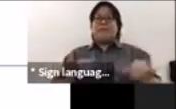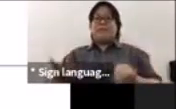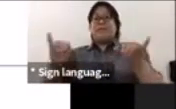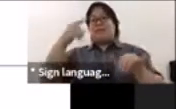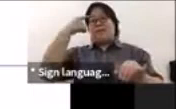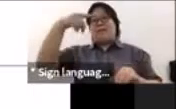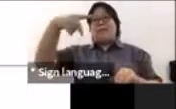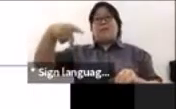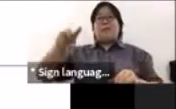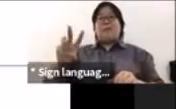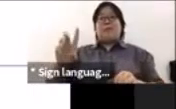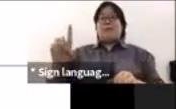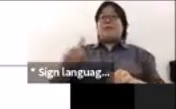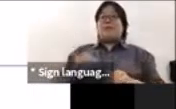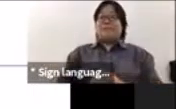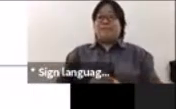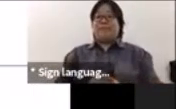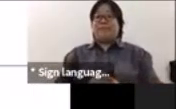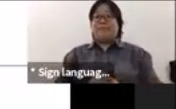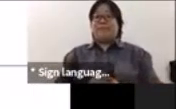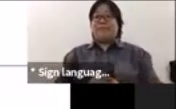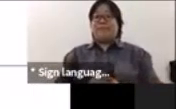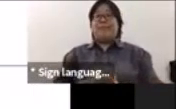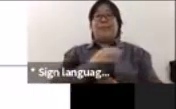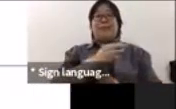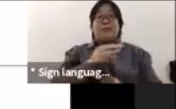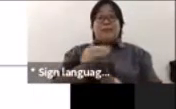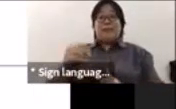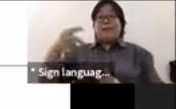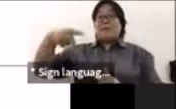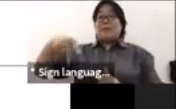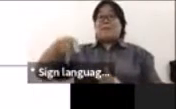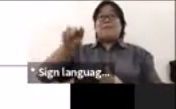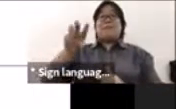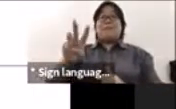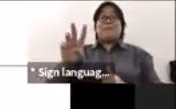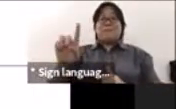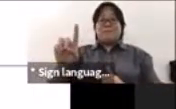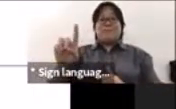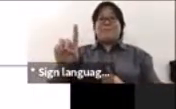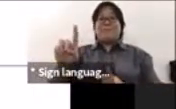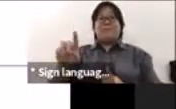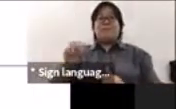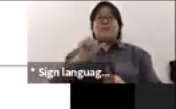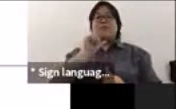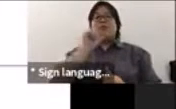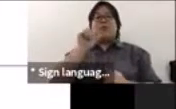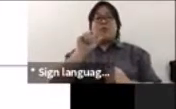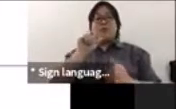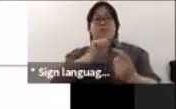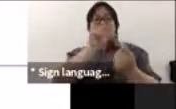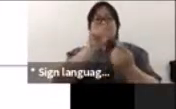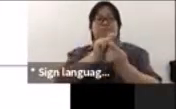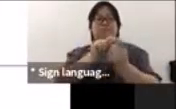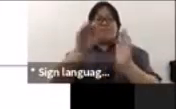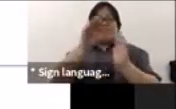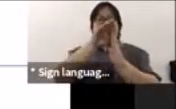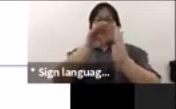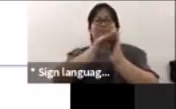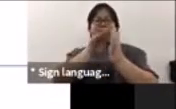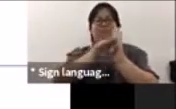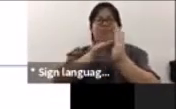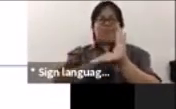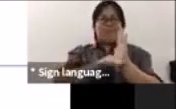disability. And people with disability did not specifically discuss in any reproductive